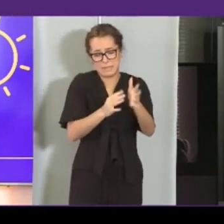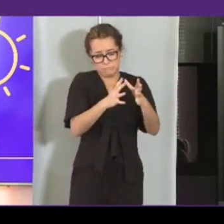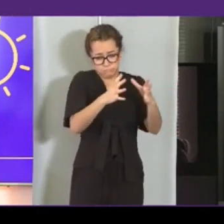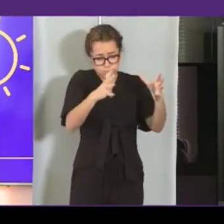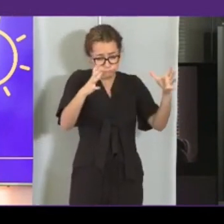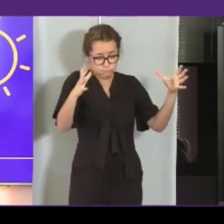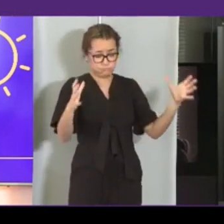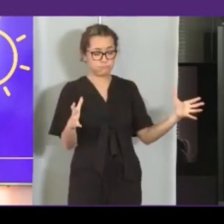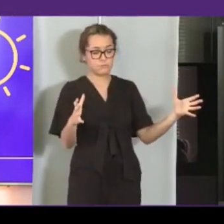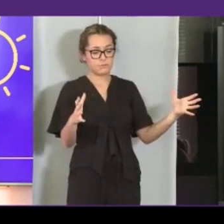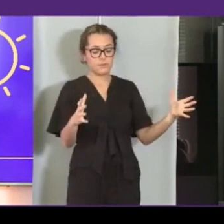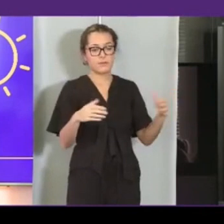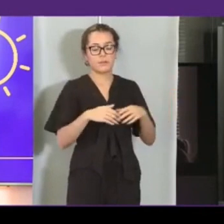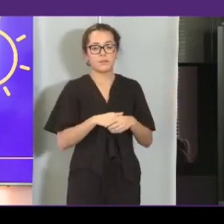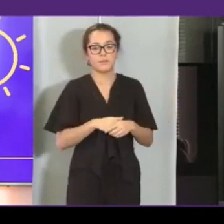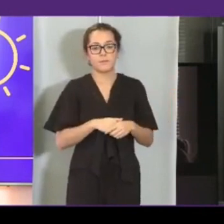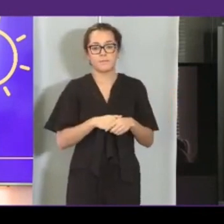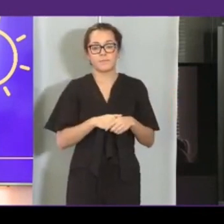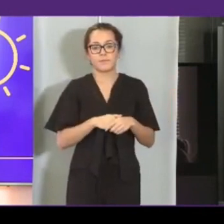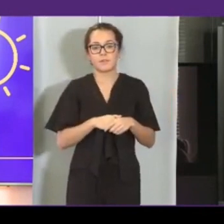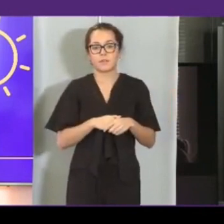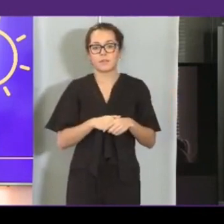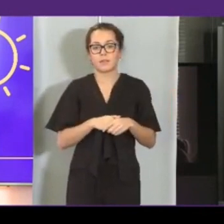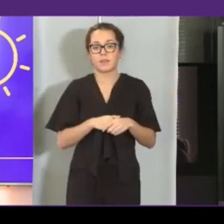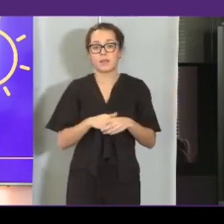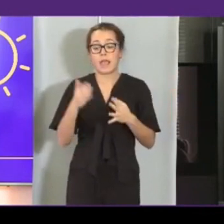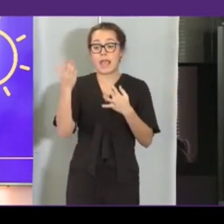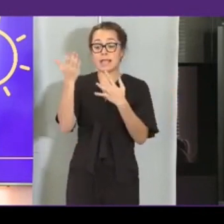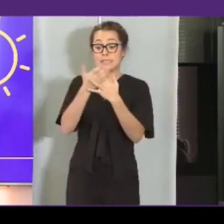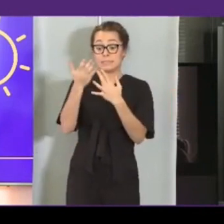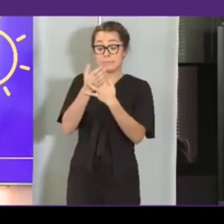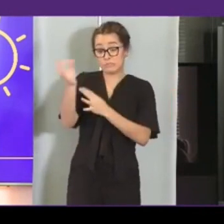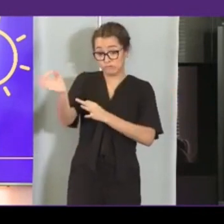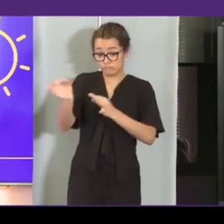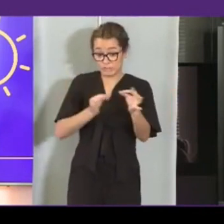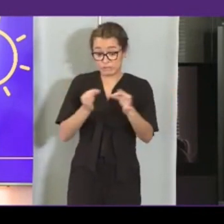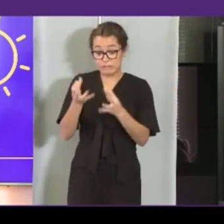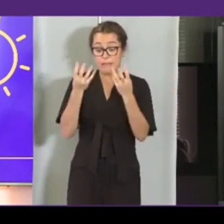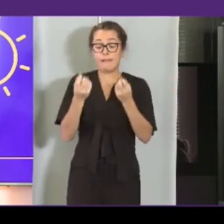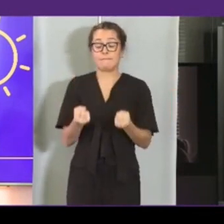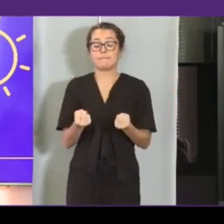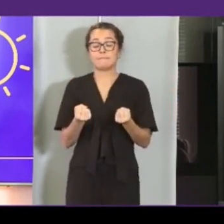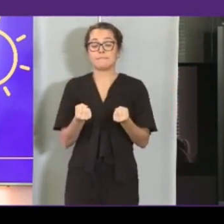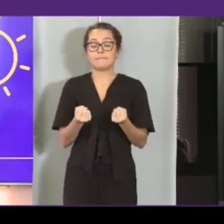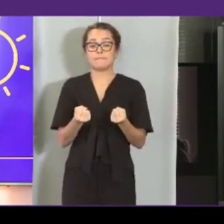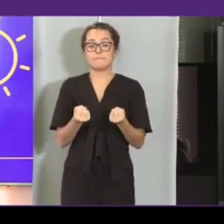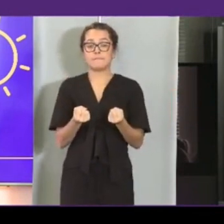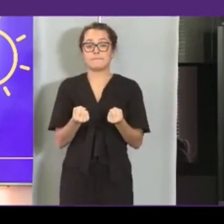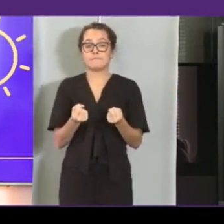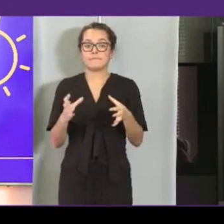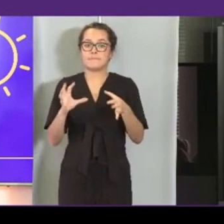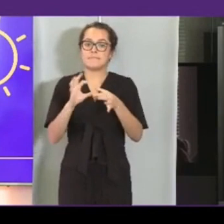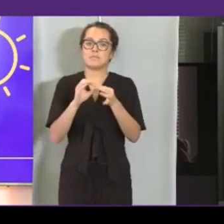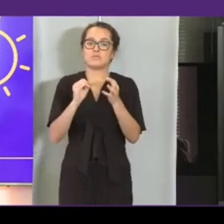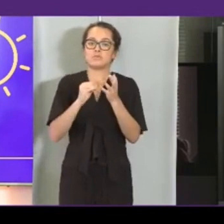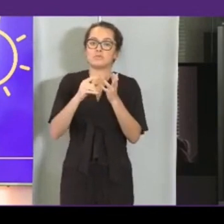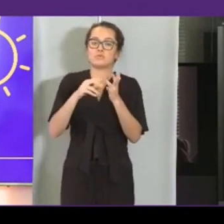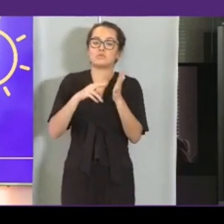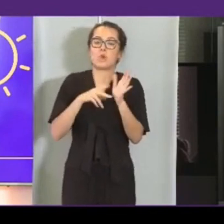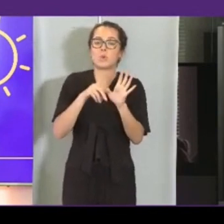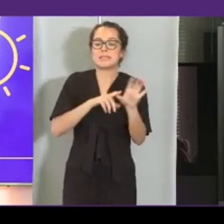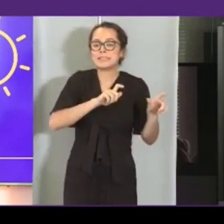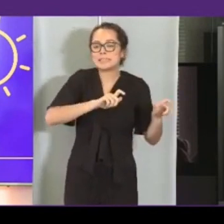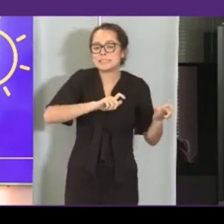So we do have a accessibility strategy as part of Sony Group's wider sustainability